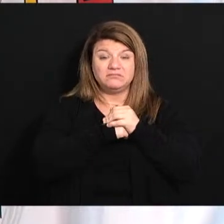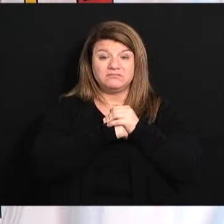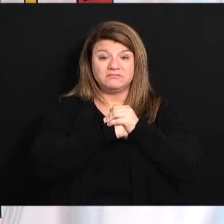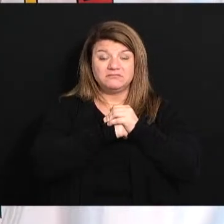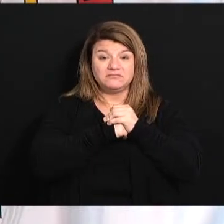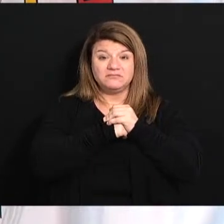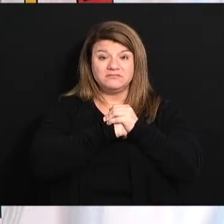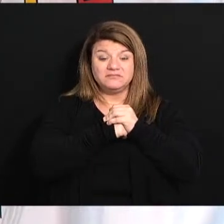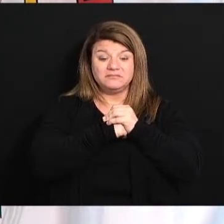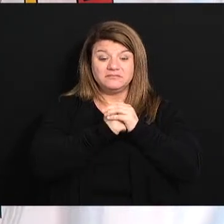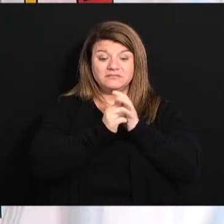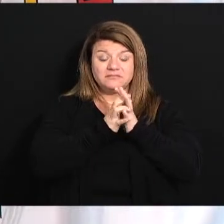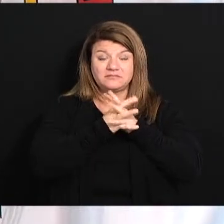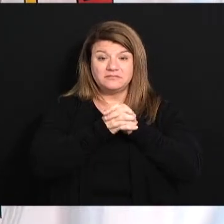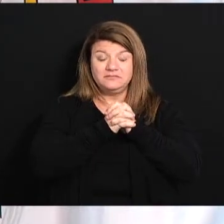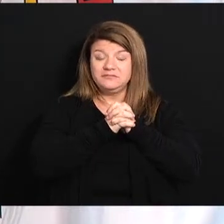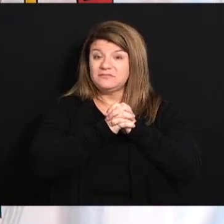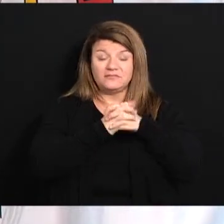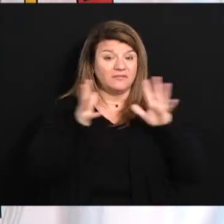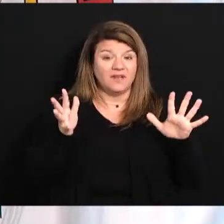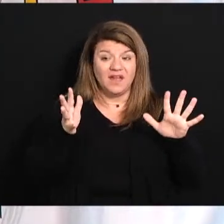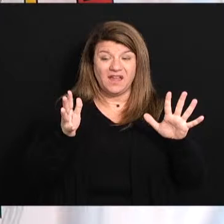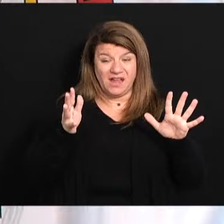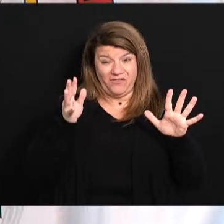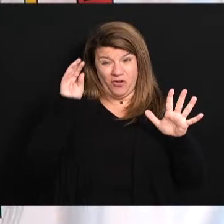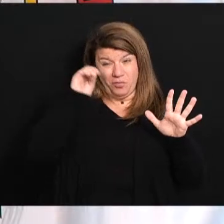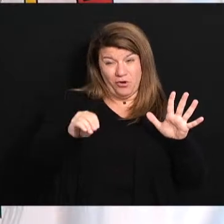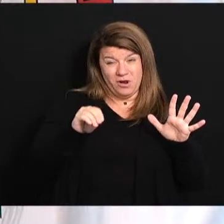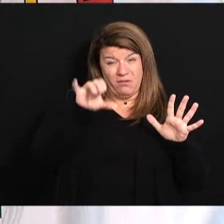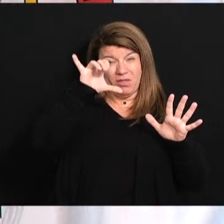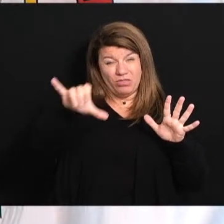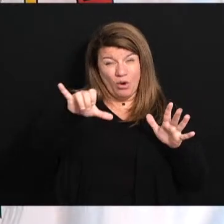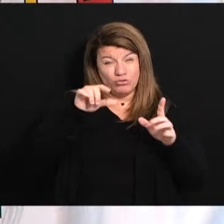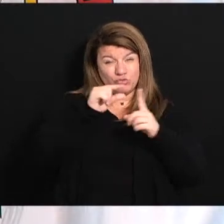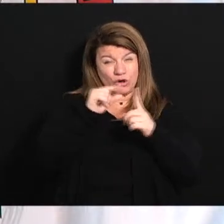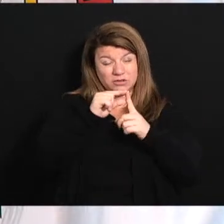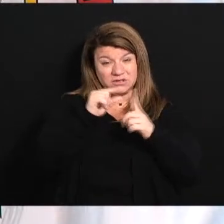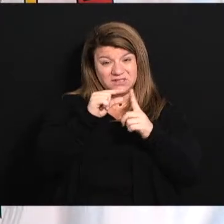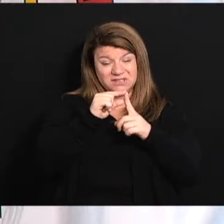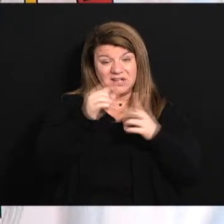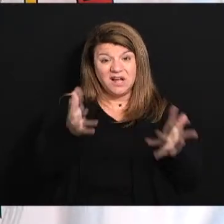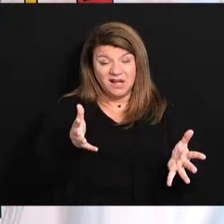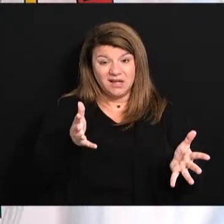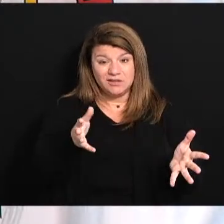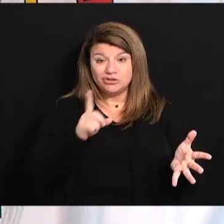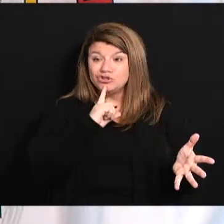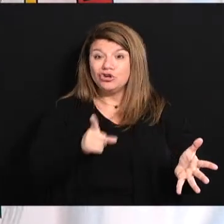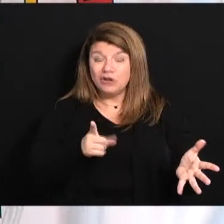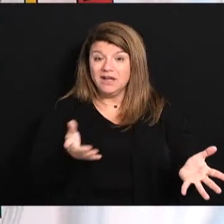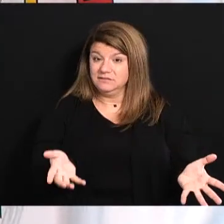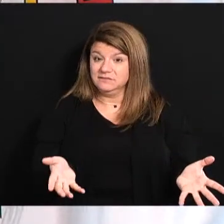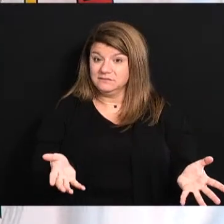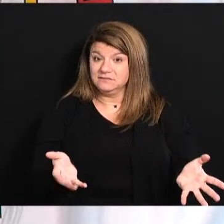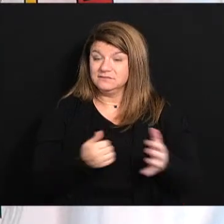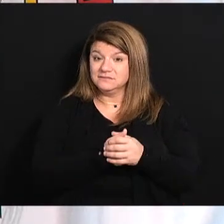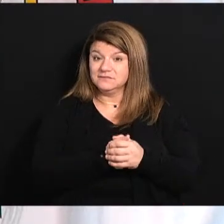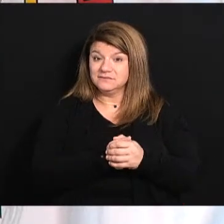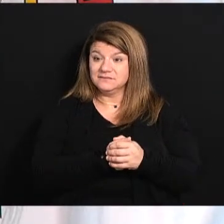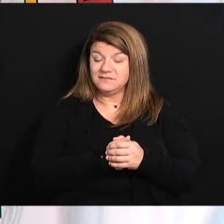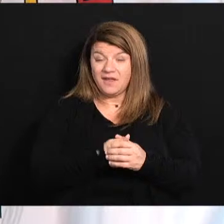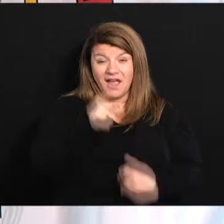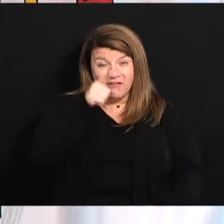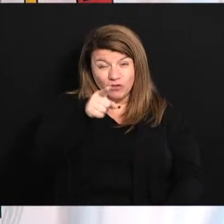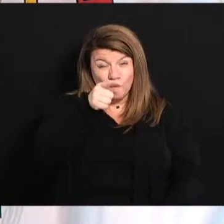Now, if you put it in those words, surely to God above, if you're 50